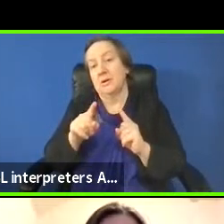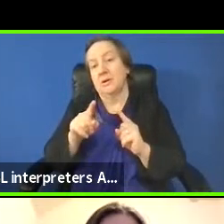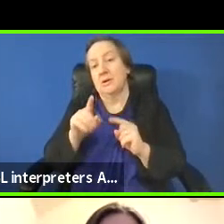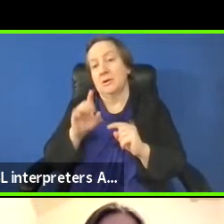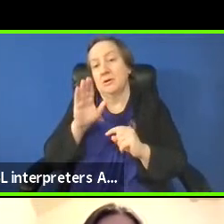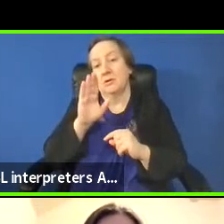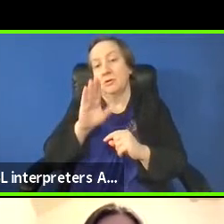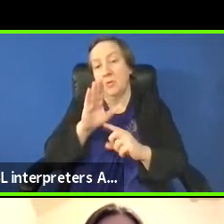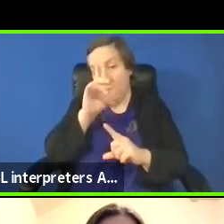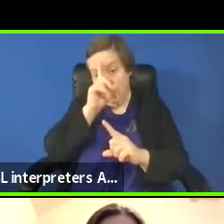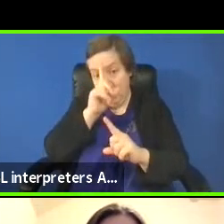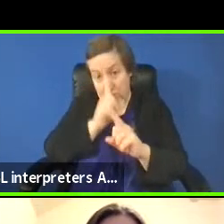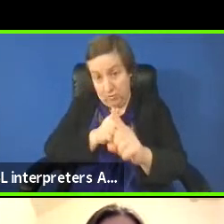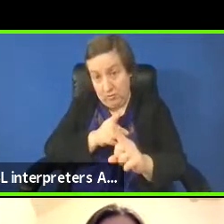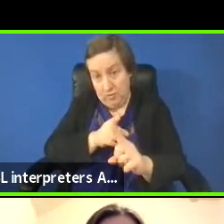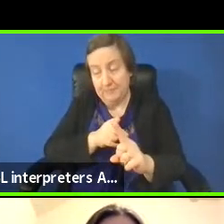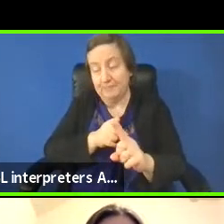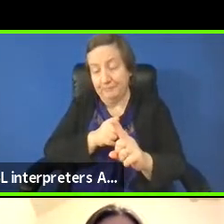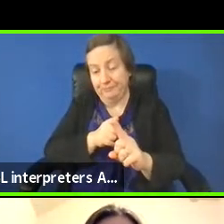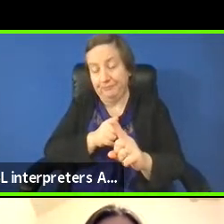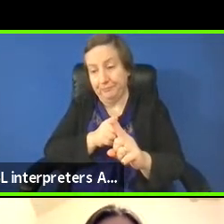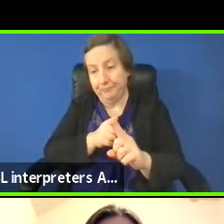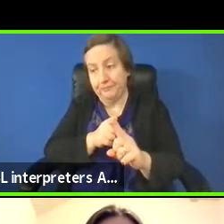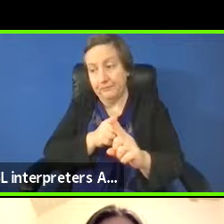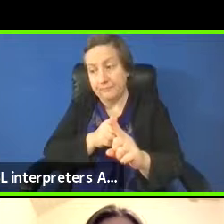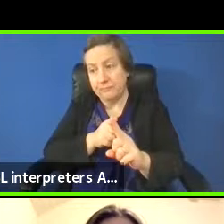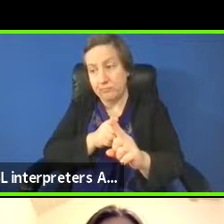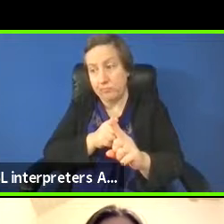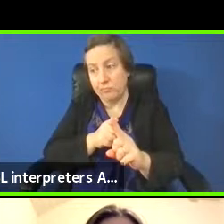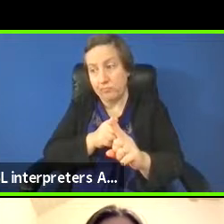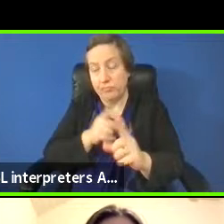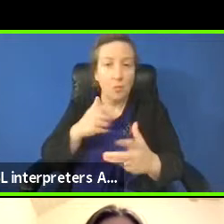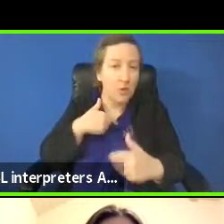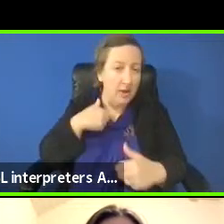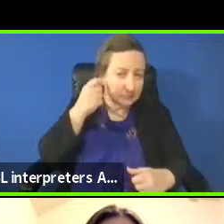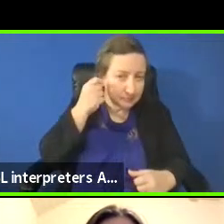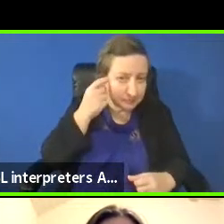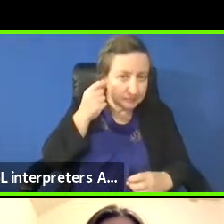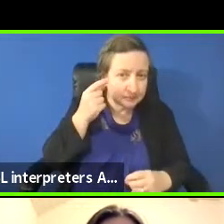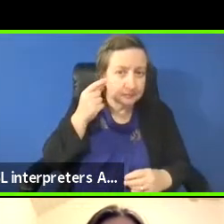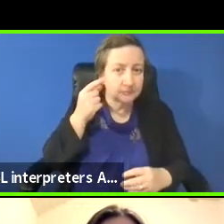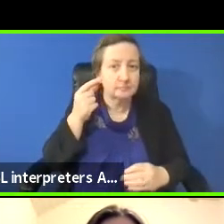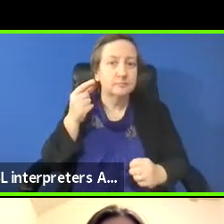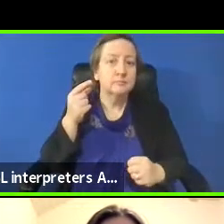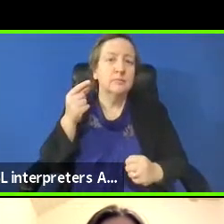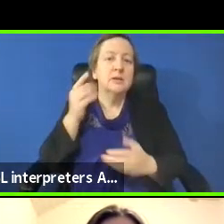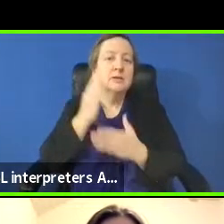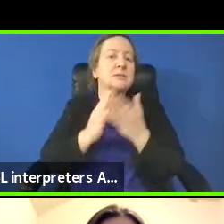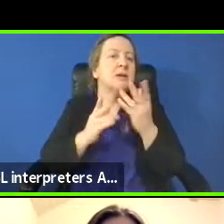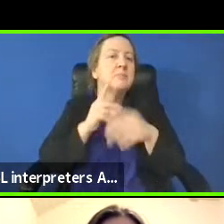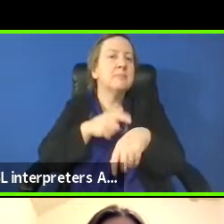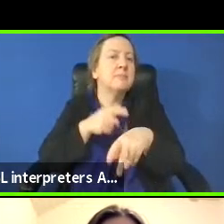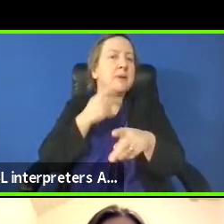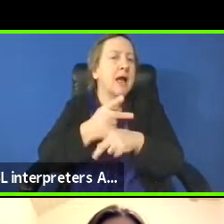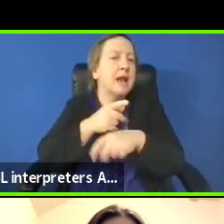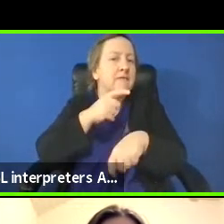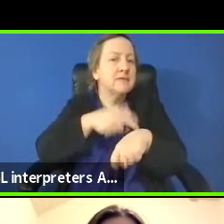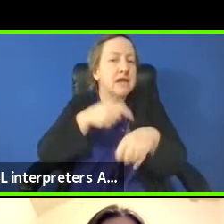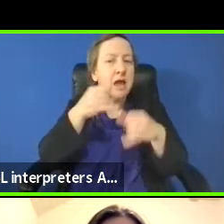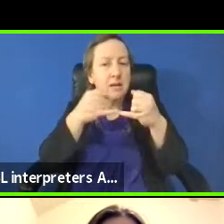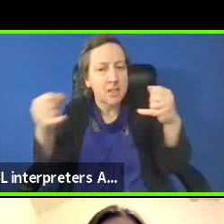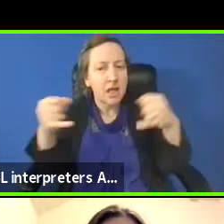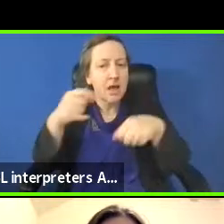point, kind of being, I guess, so what I'm hearing is some kind of timeline or